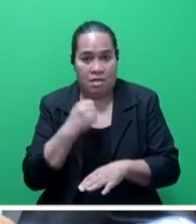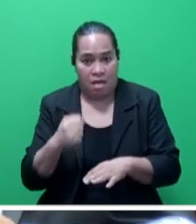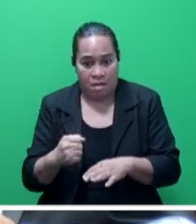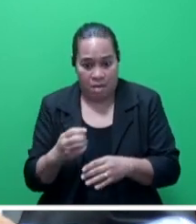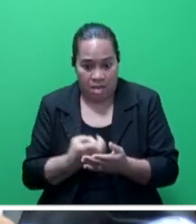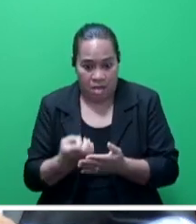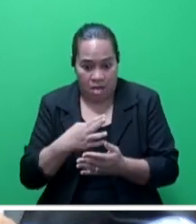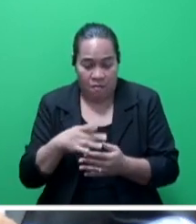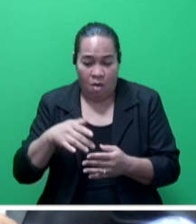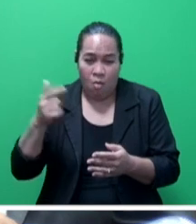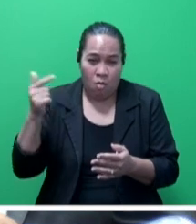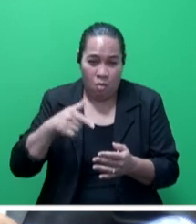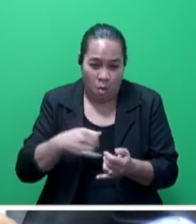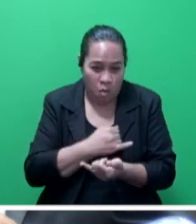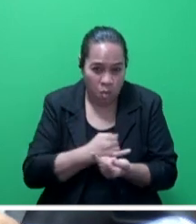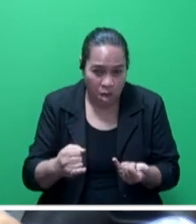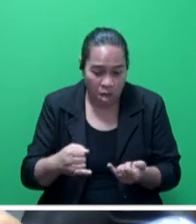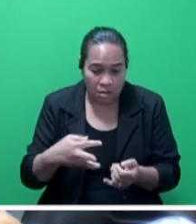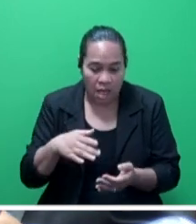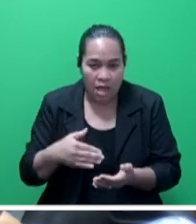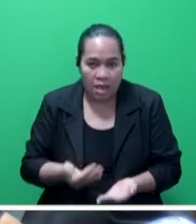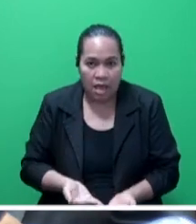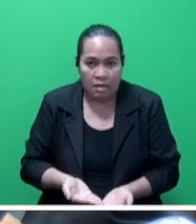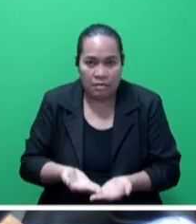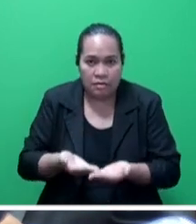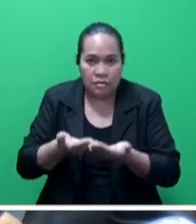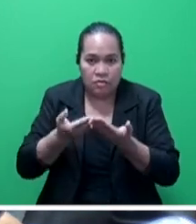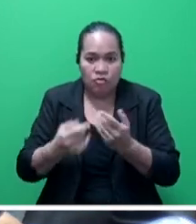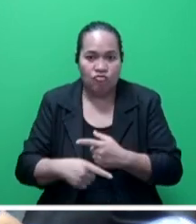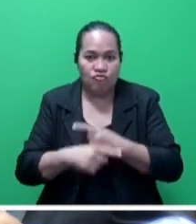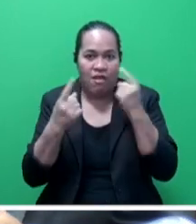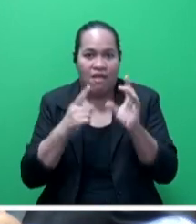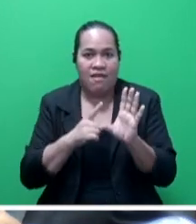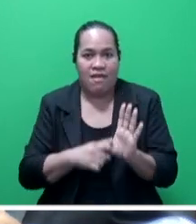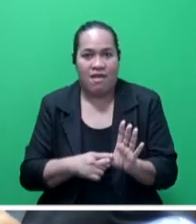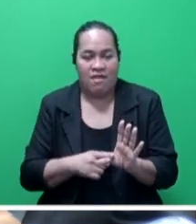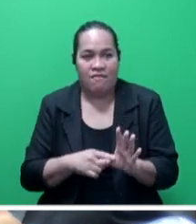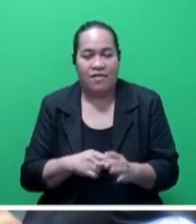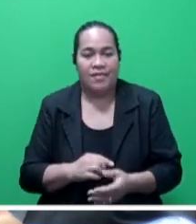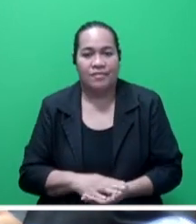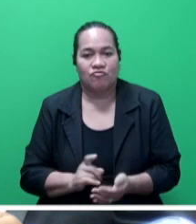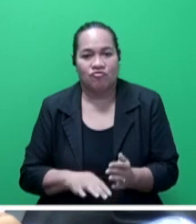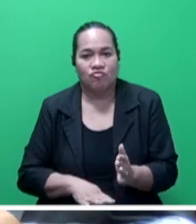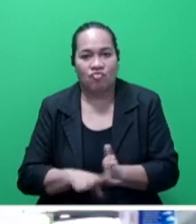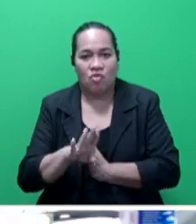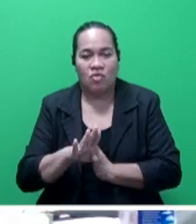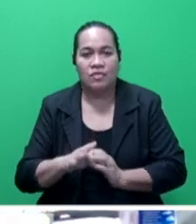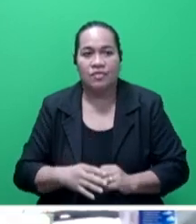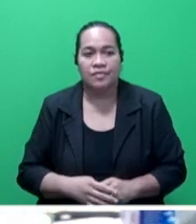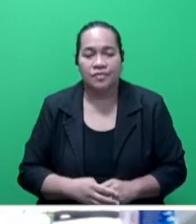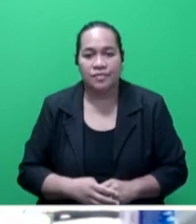from the depth of its worst crisis to its greatest year ever of record growth. Mr. Speaker,